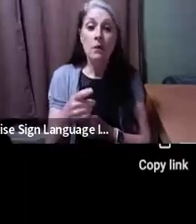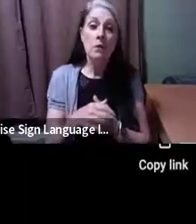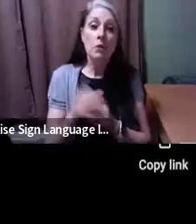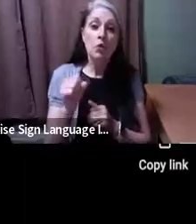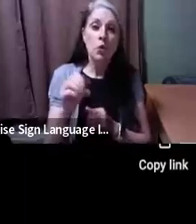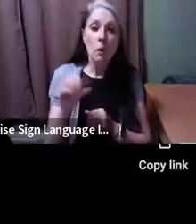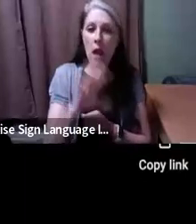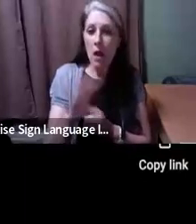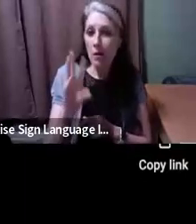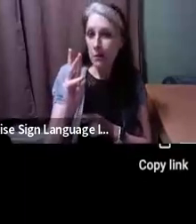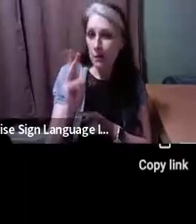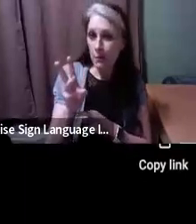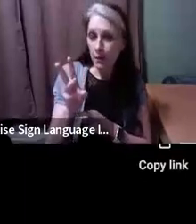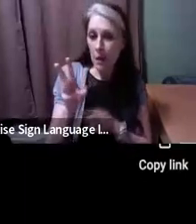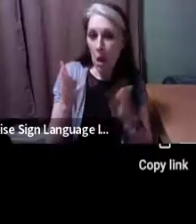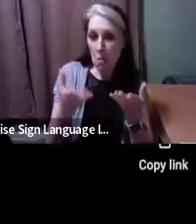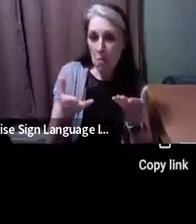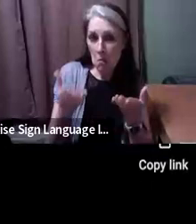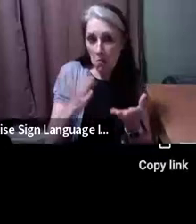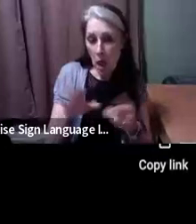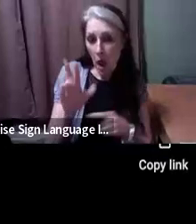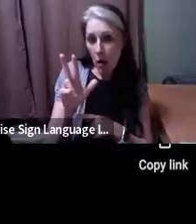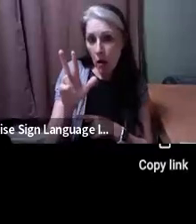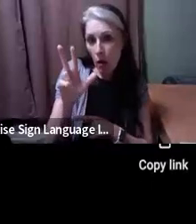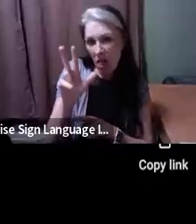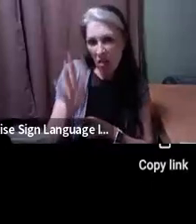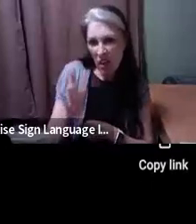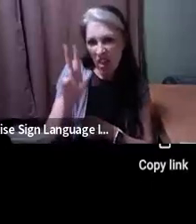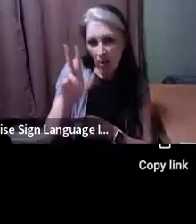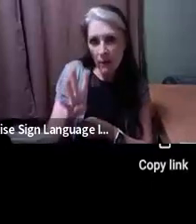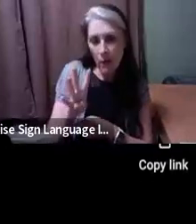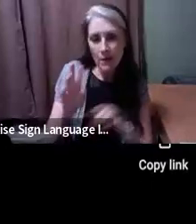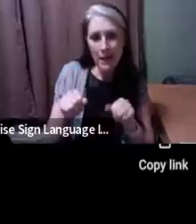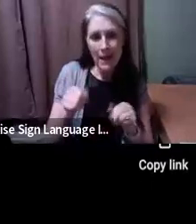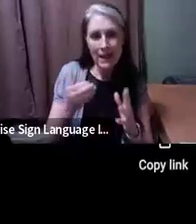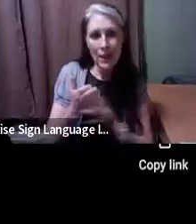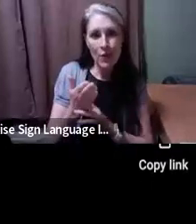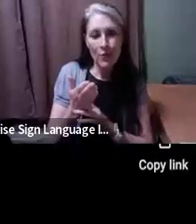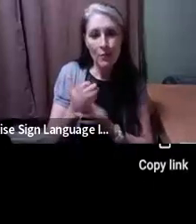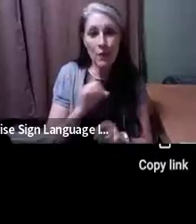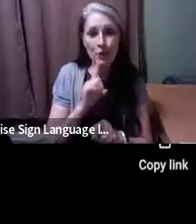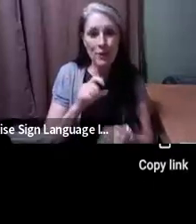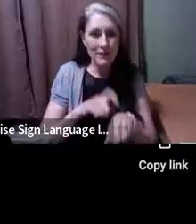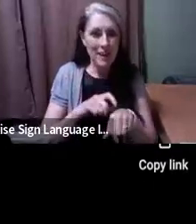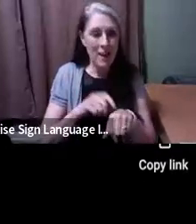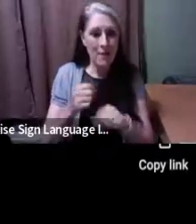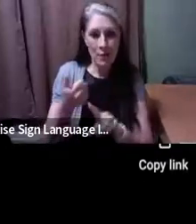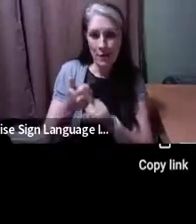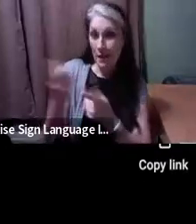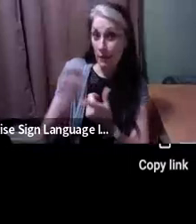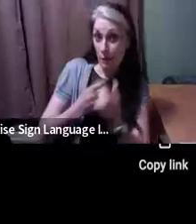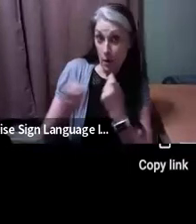Yeah, it's about 6 minutes long. We'll probably do about 3/4 of it just so that I can get through and make sure I have time for y'all's